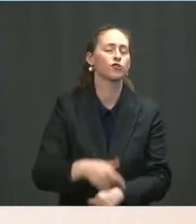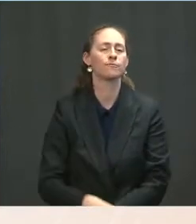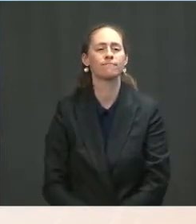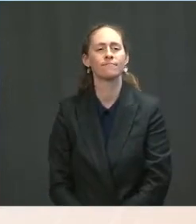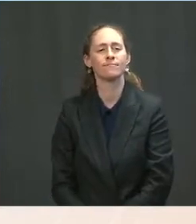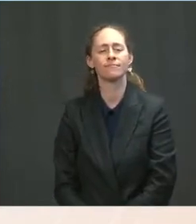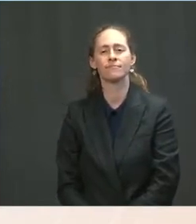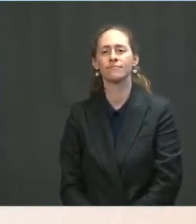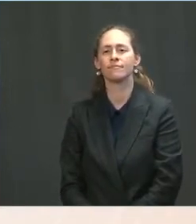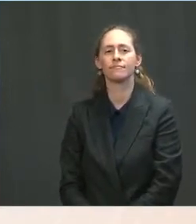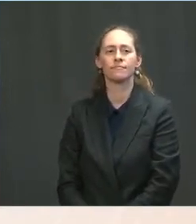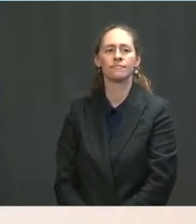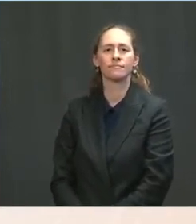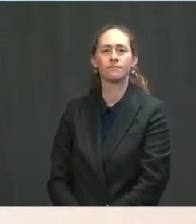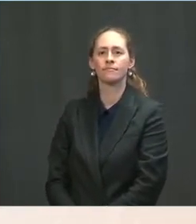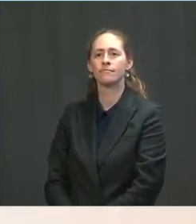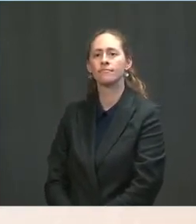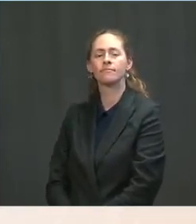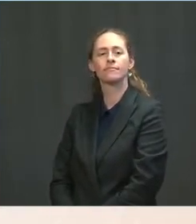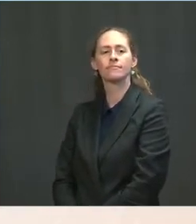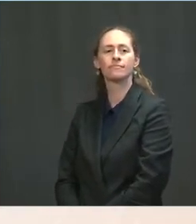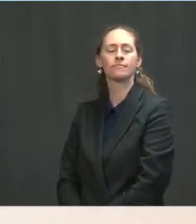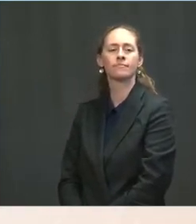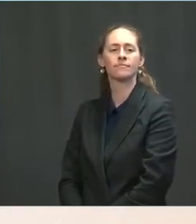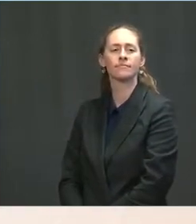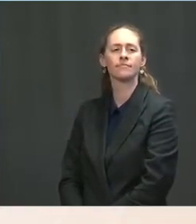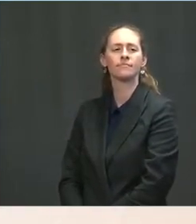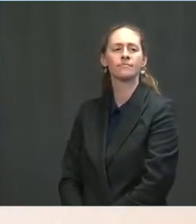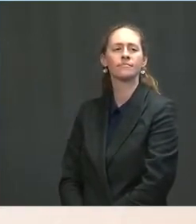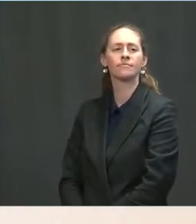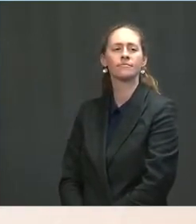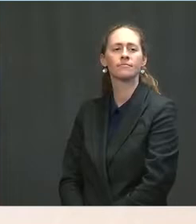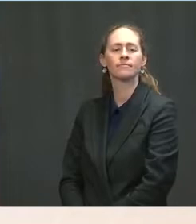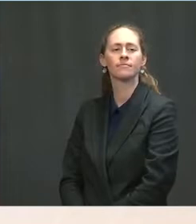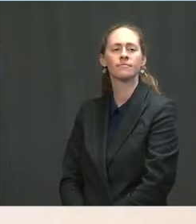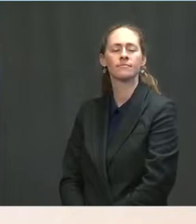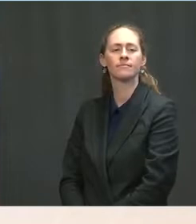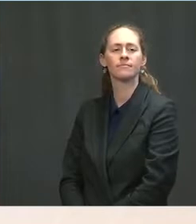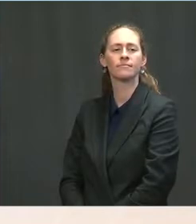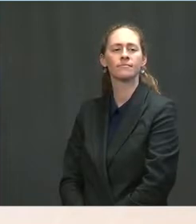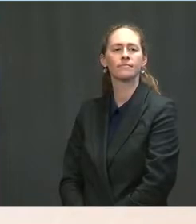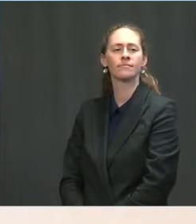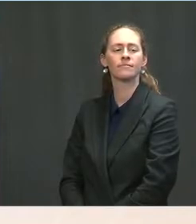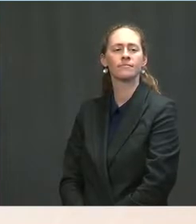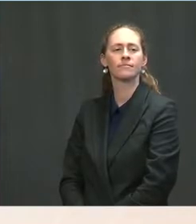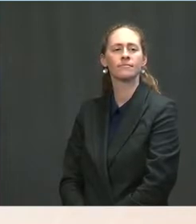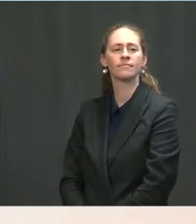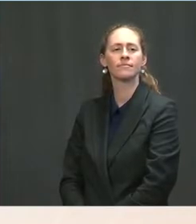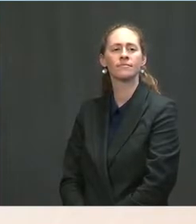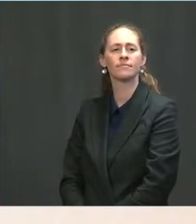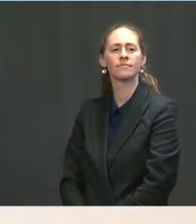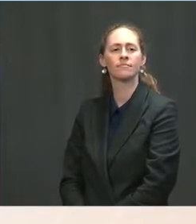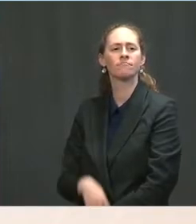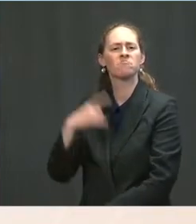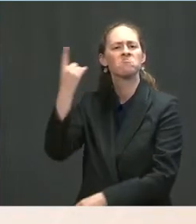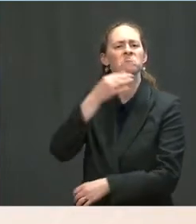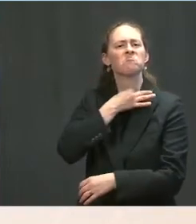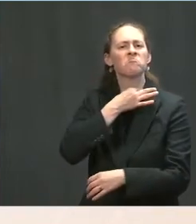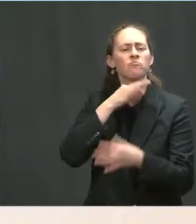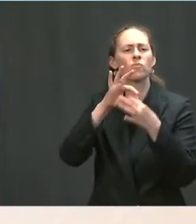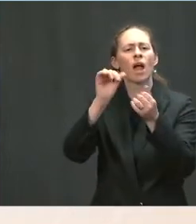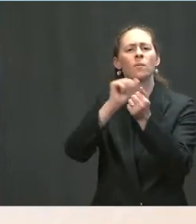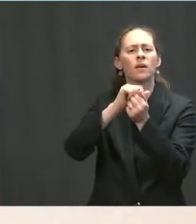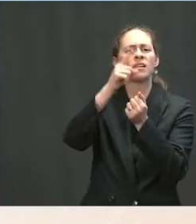Thanks, Corinne. Just really quickly, following up on Summon's question on the eviction moratorium, you said that you've been working with Congress